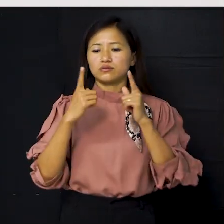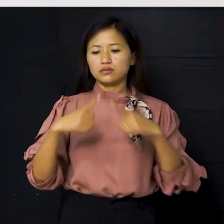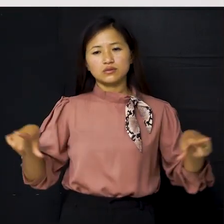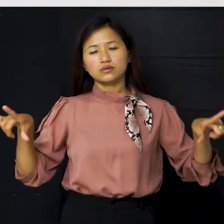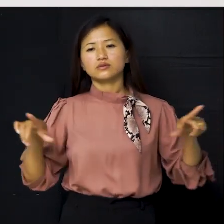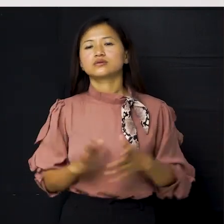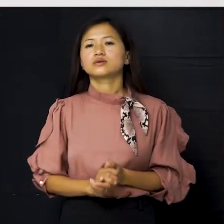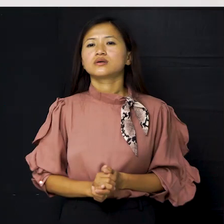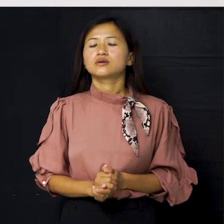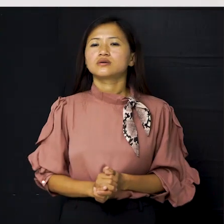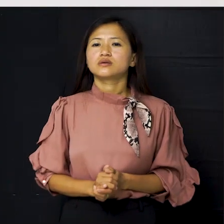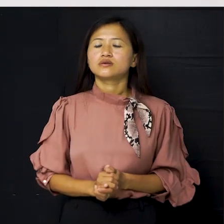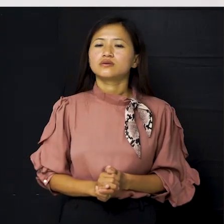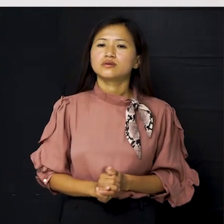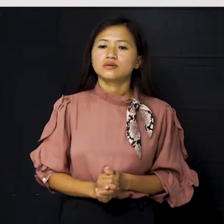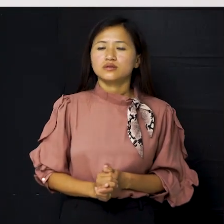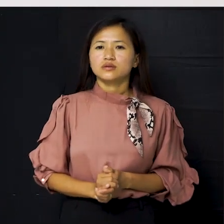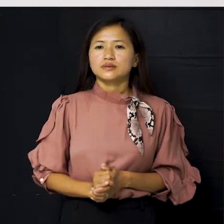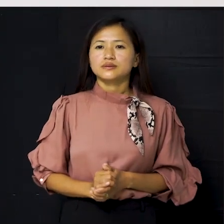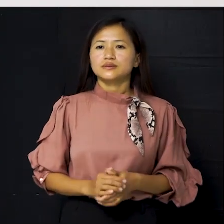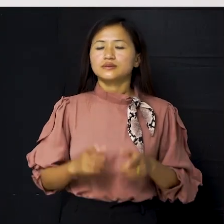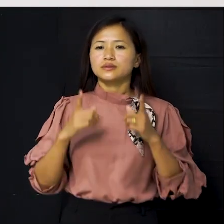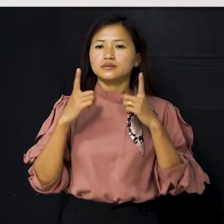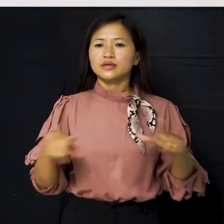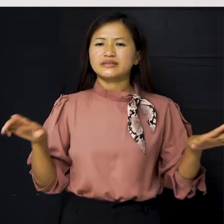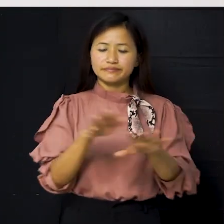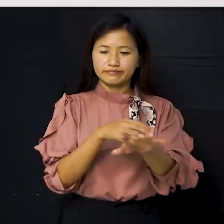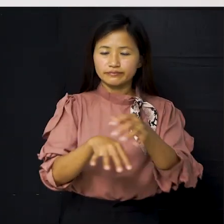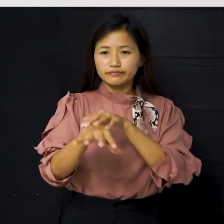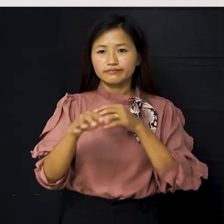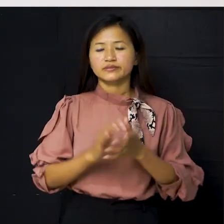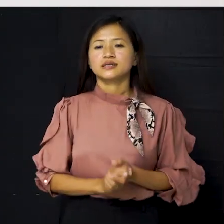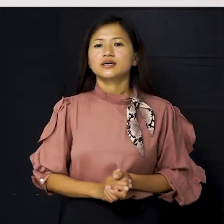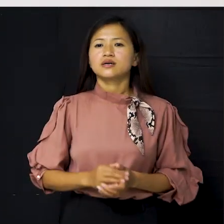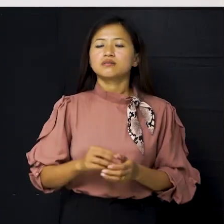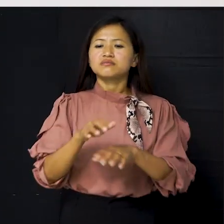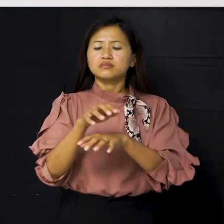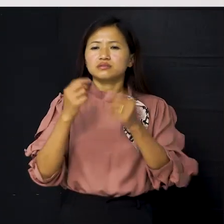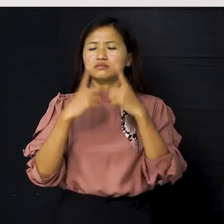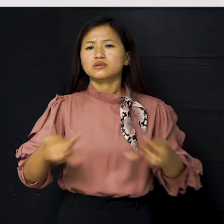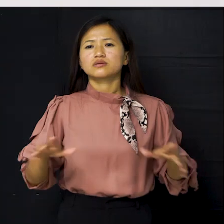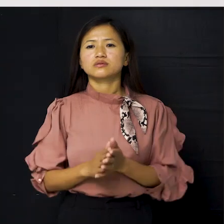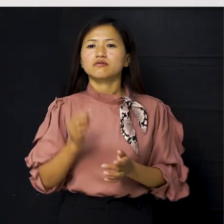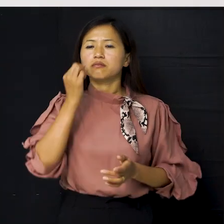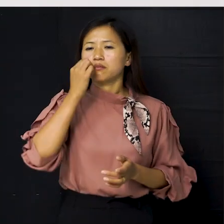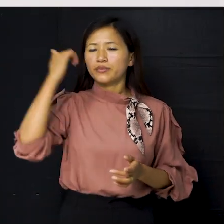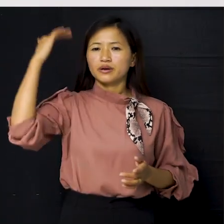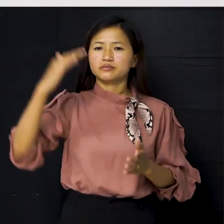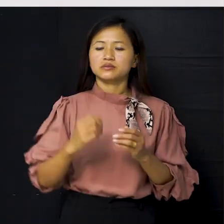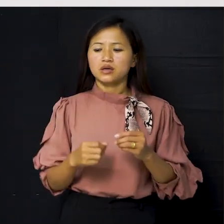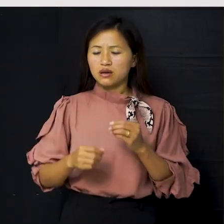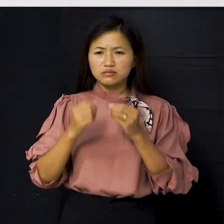of loss of animals, loss of men, loss of army, loss